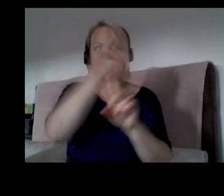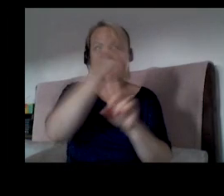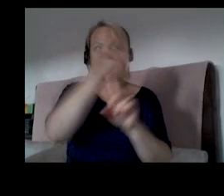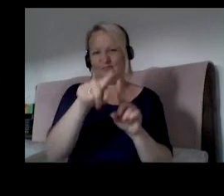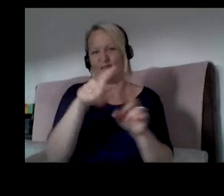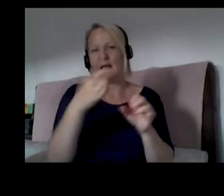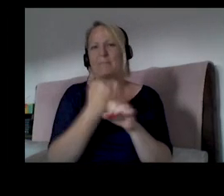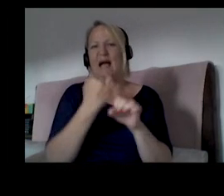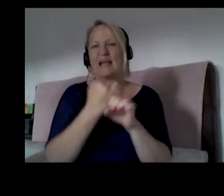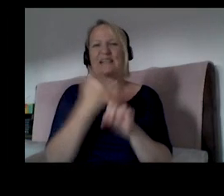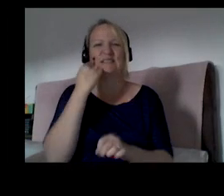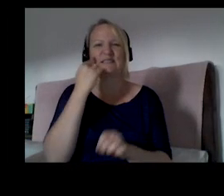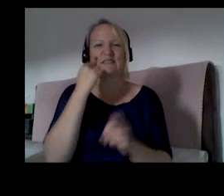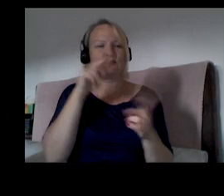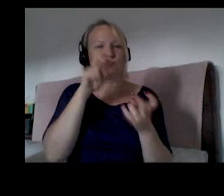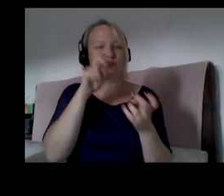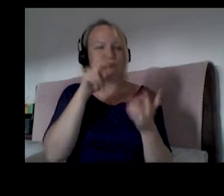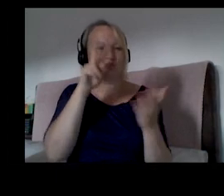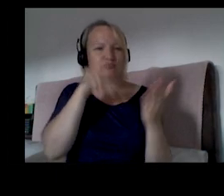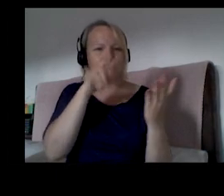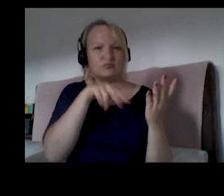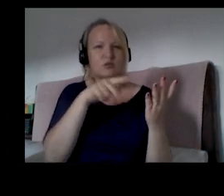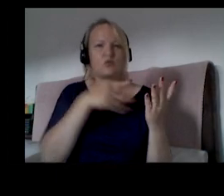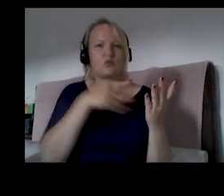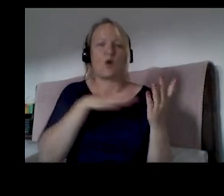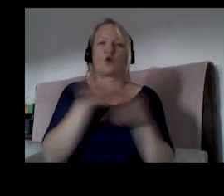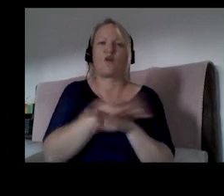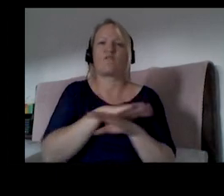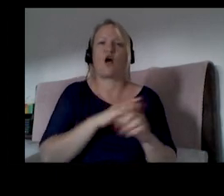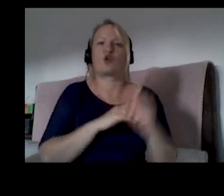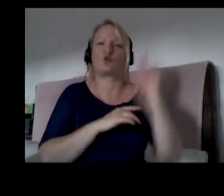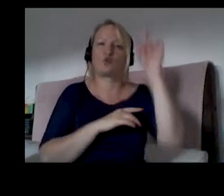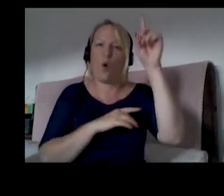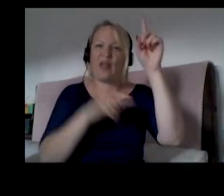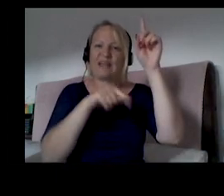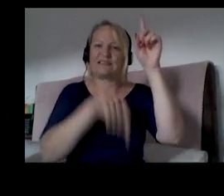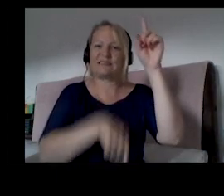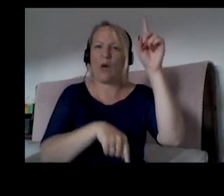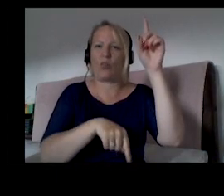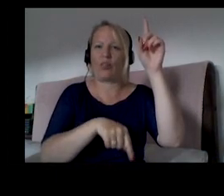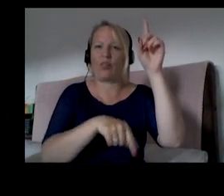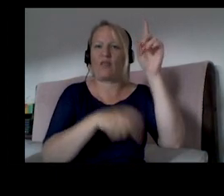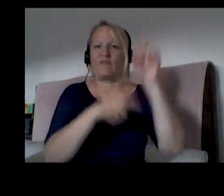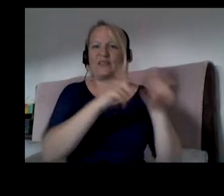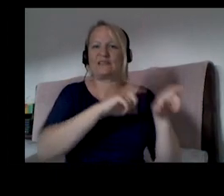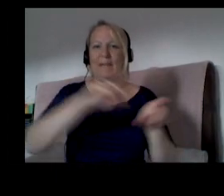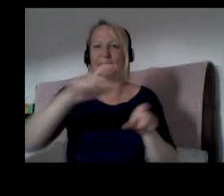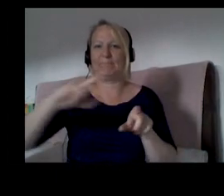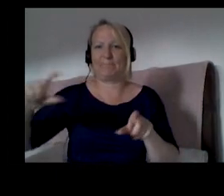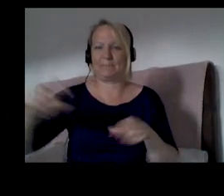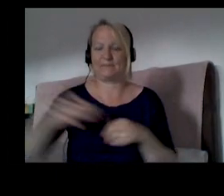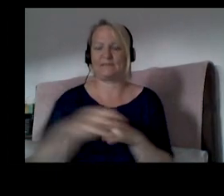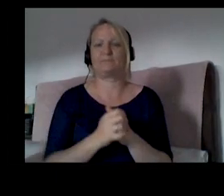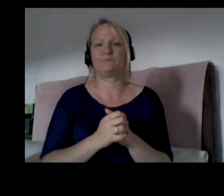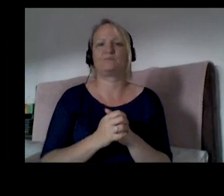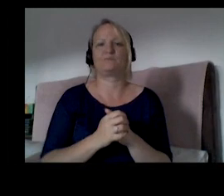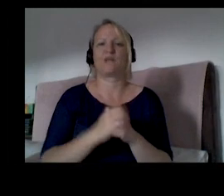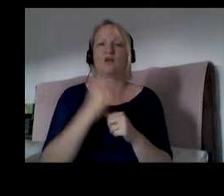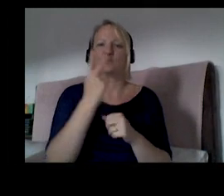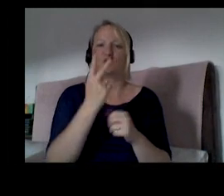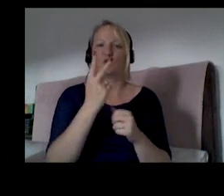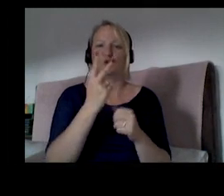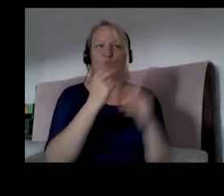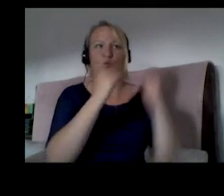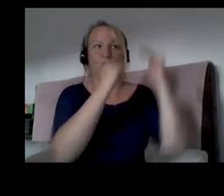To make the ward summaries more user-friendly, we have split the document into 3 sections to cover wards to the north and south of the River